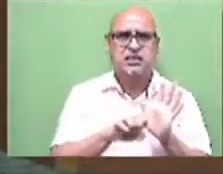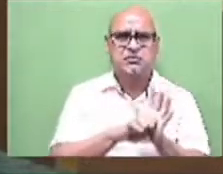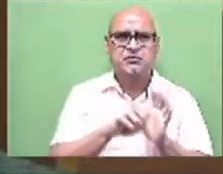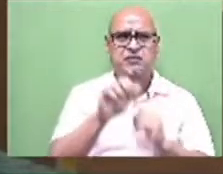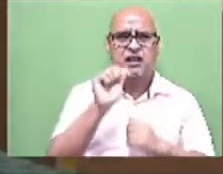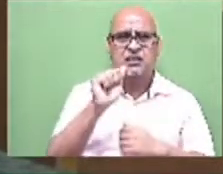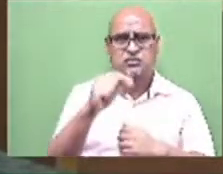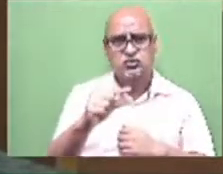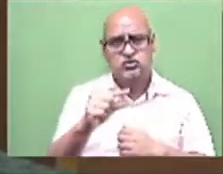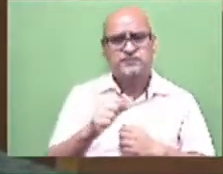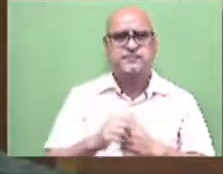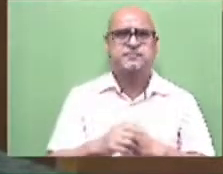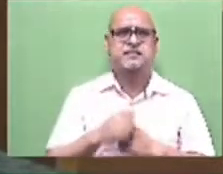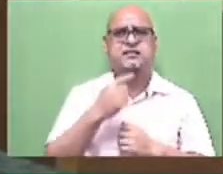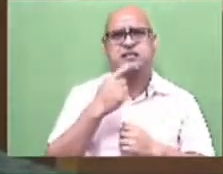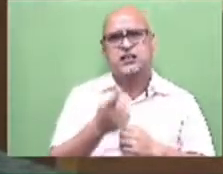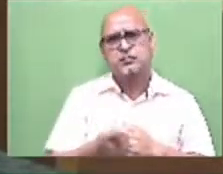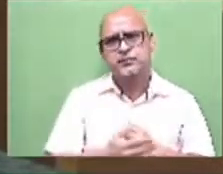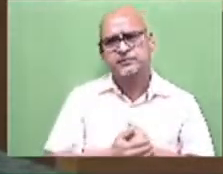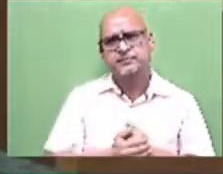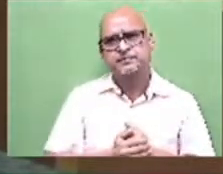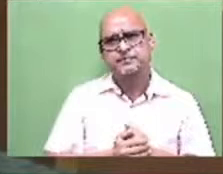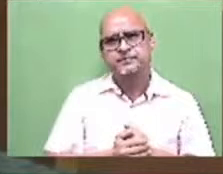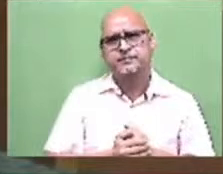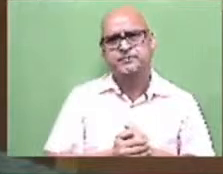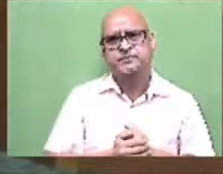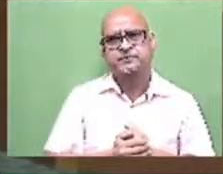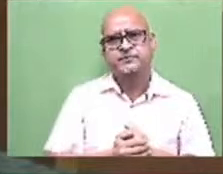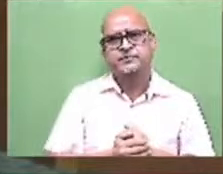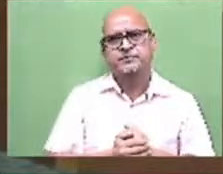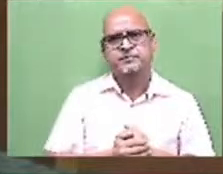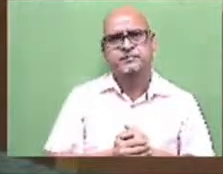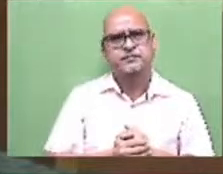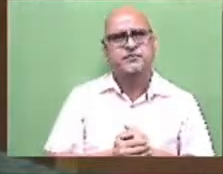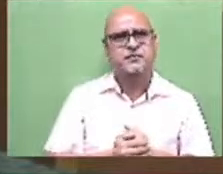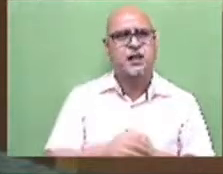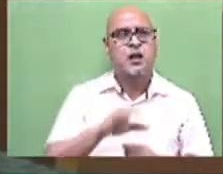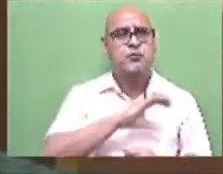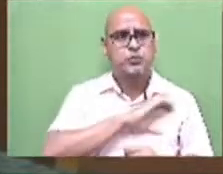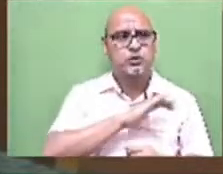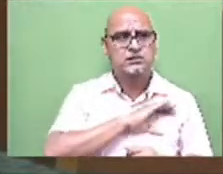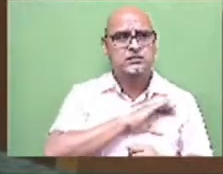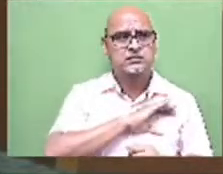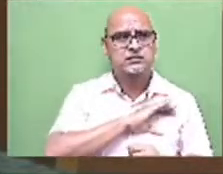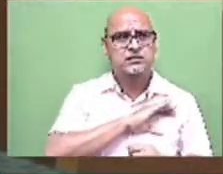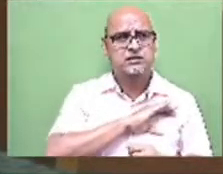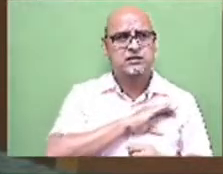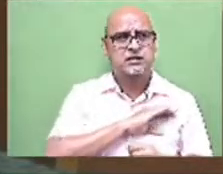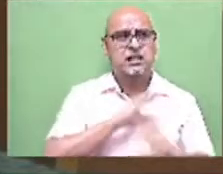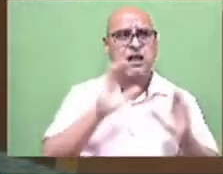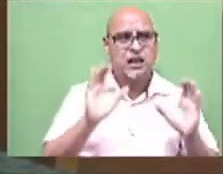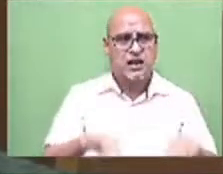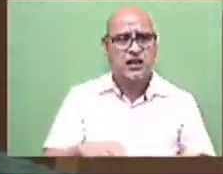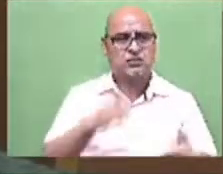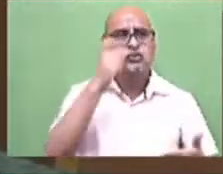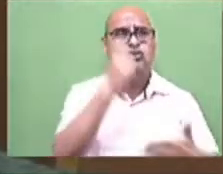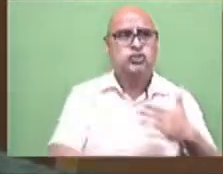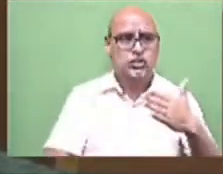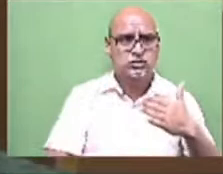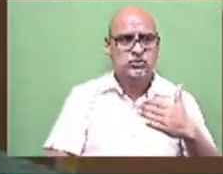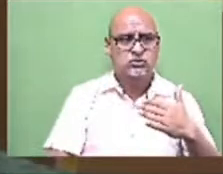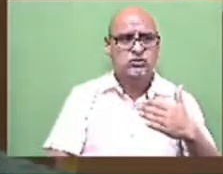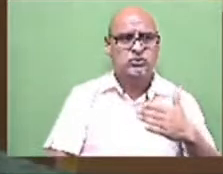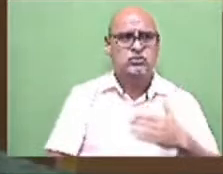officer will go to find someone, find, F-I-N-D. The question really is, how is the offense going